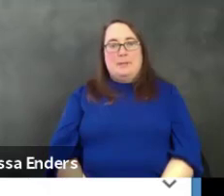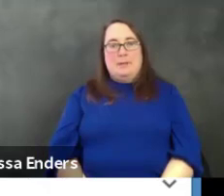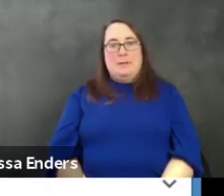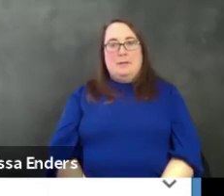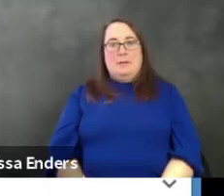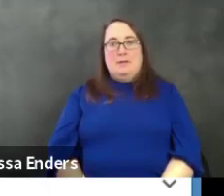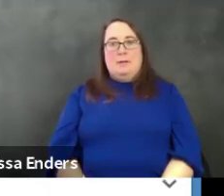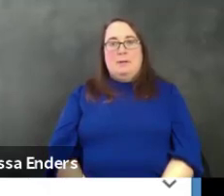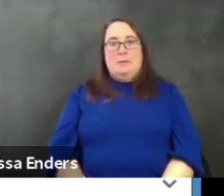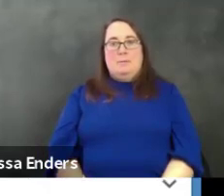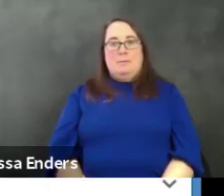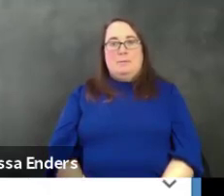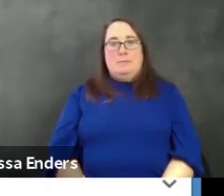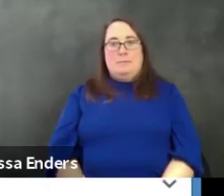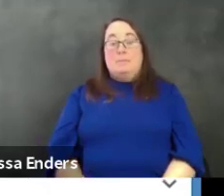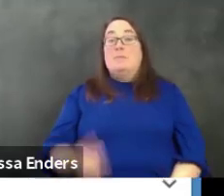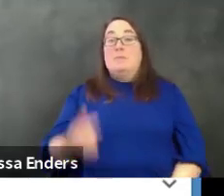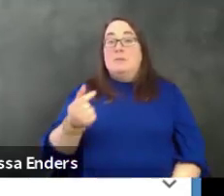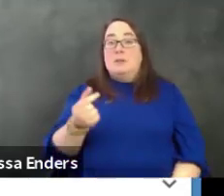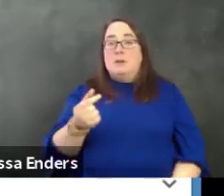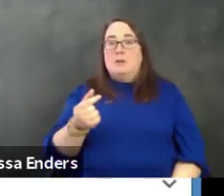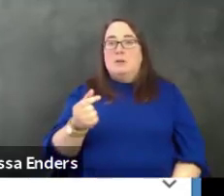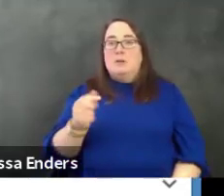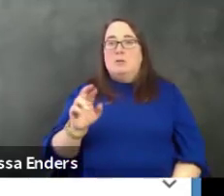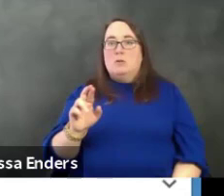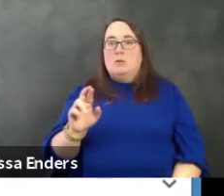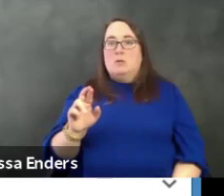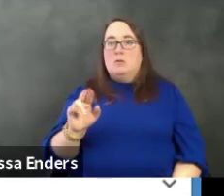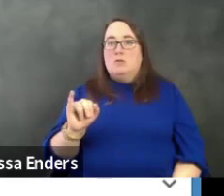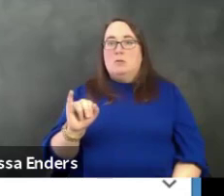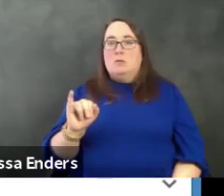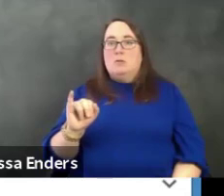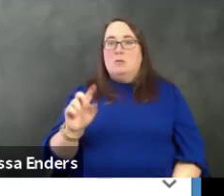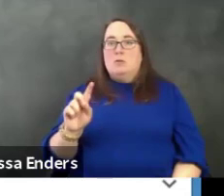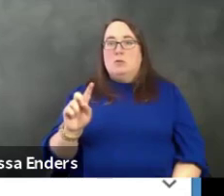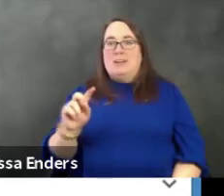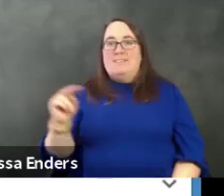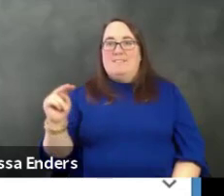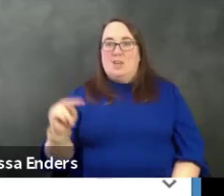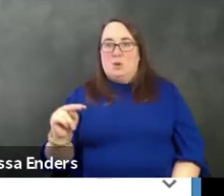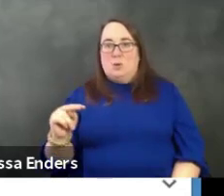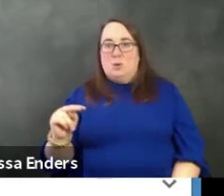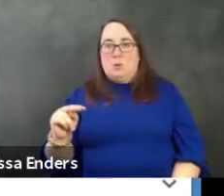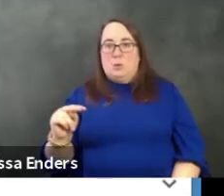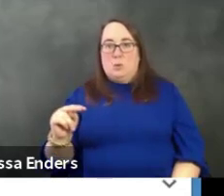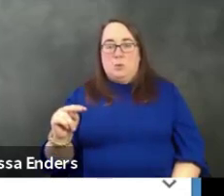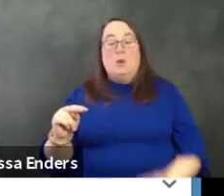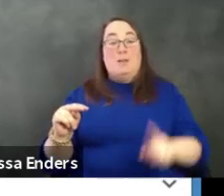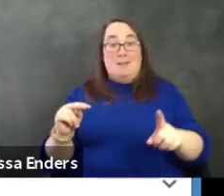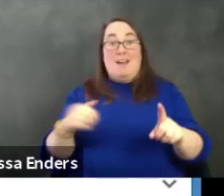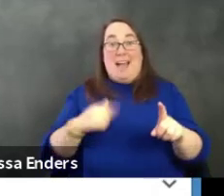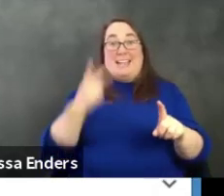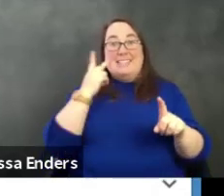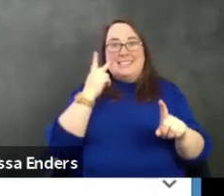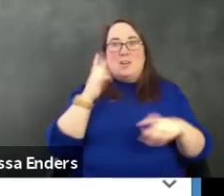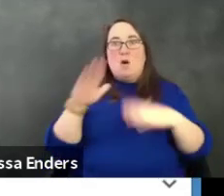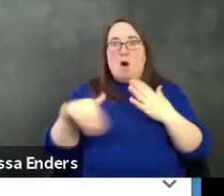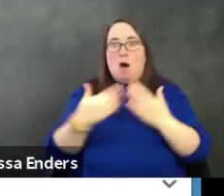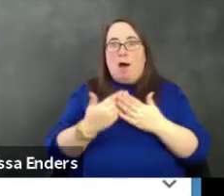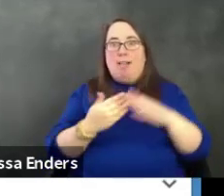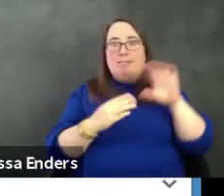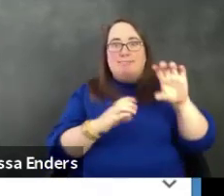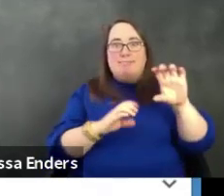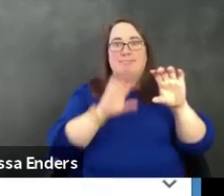You would go into grid view, which I'm going to do right here at the bottom. When I go into grid view, I can actually see all of